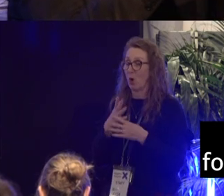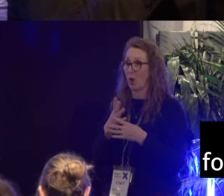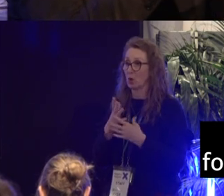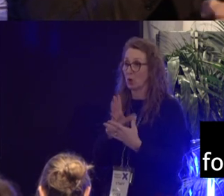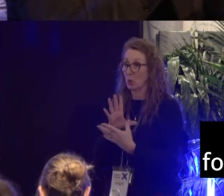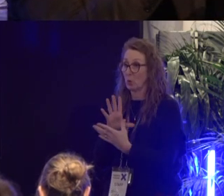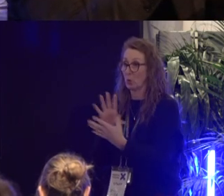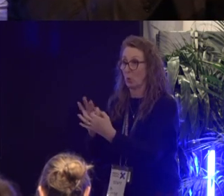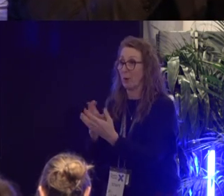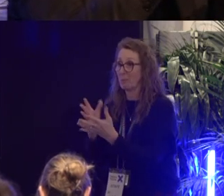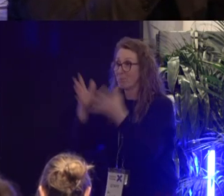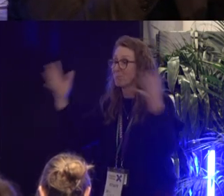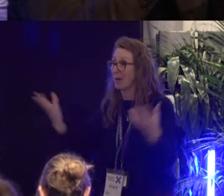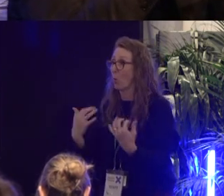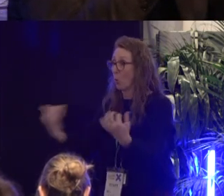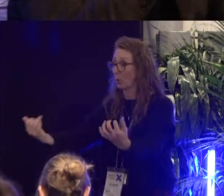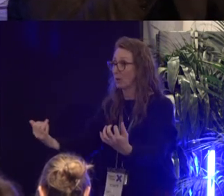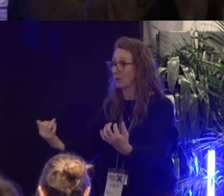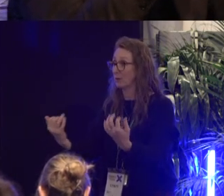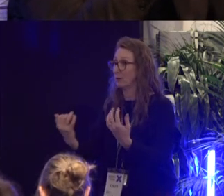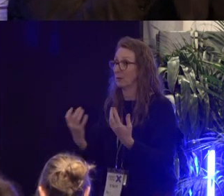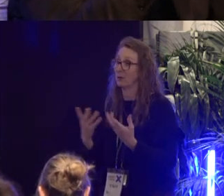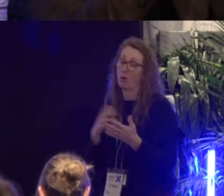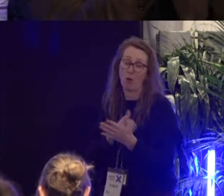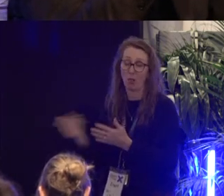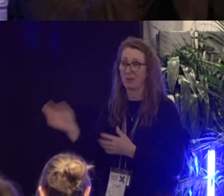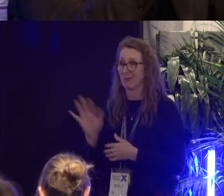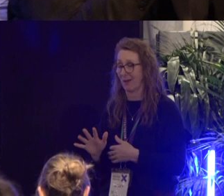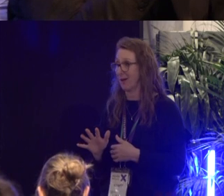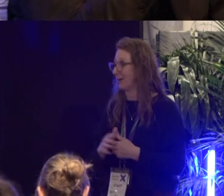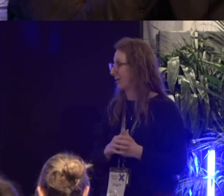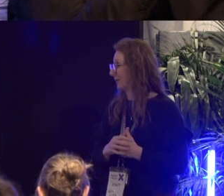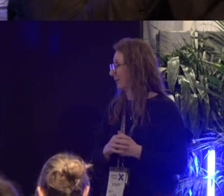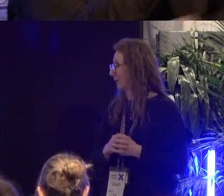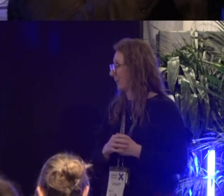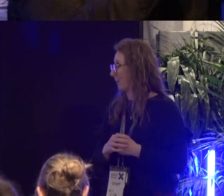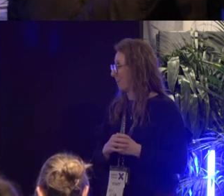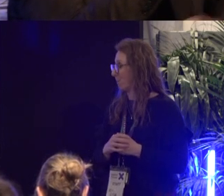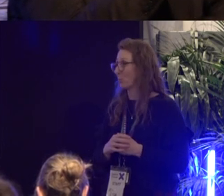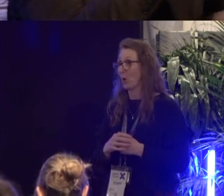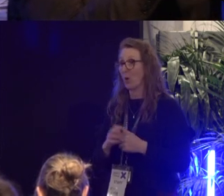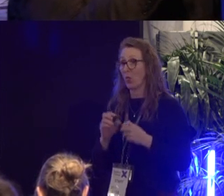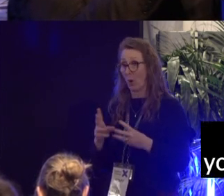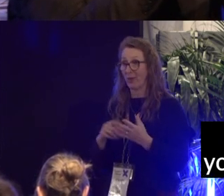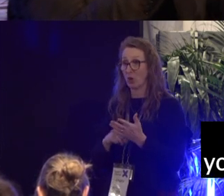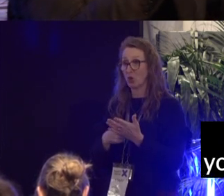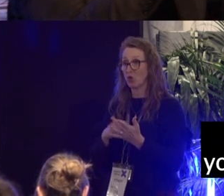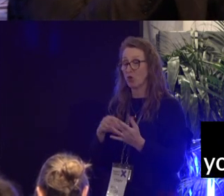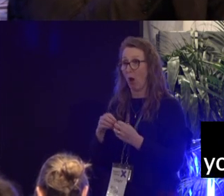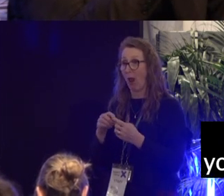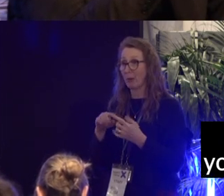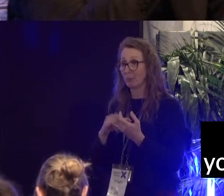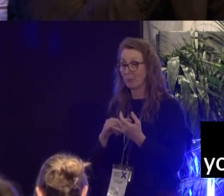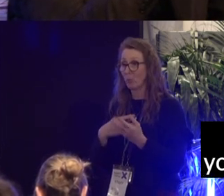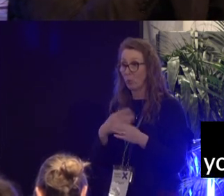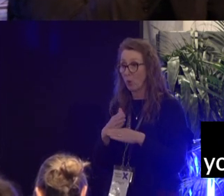such a bigger audience is always there baked in, because the way that tribes work now on digital particularly,